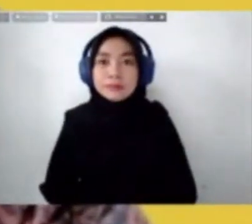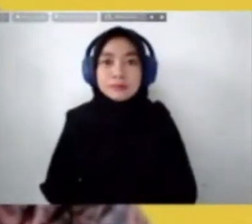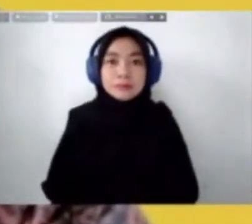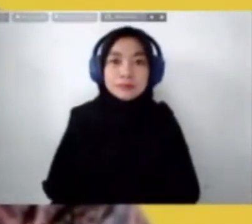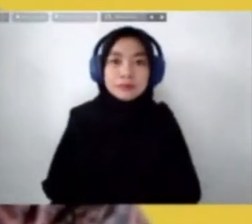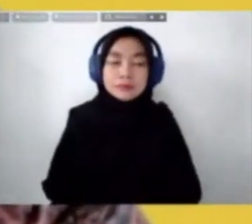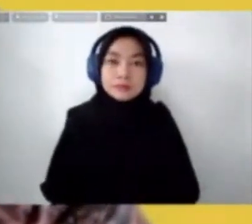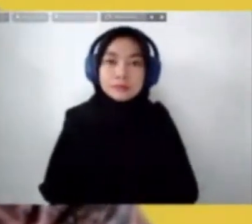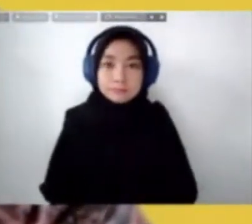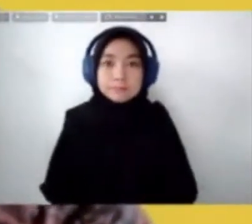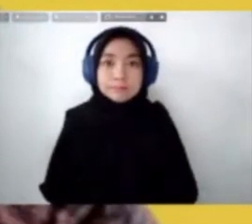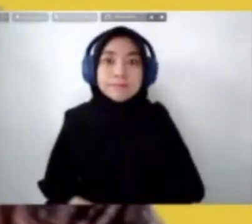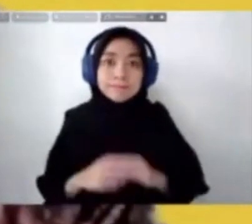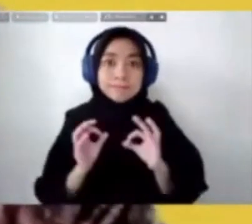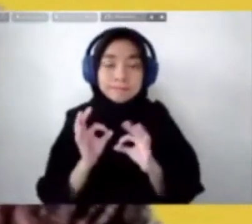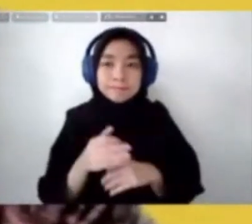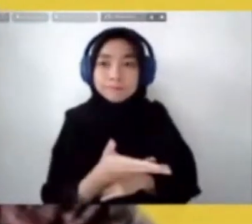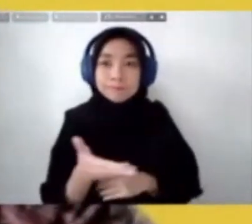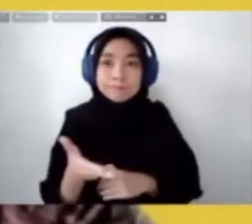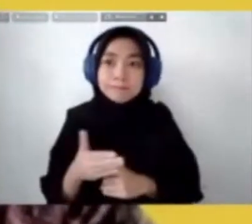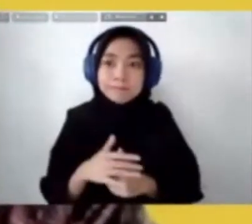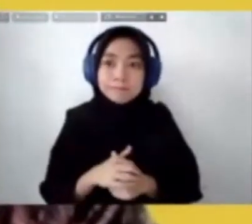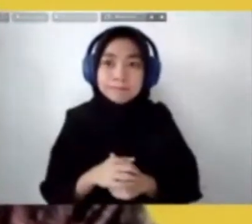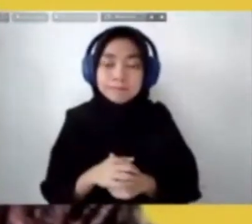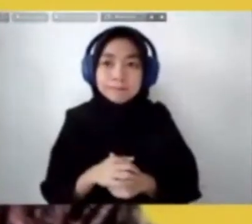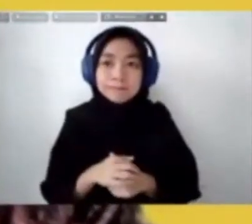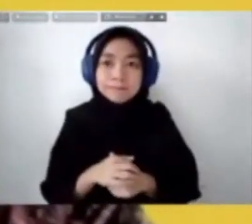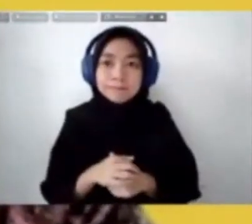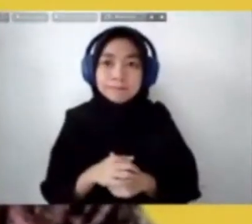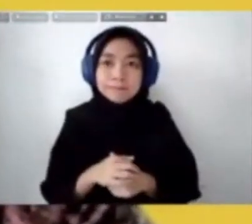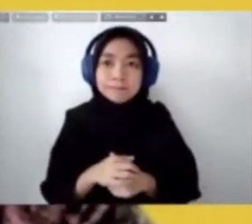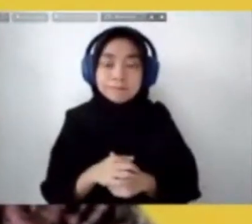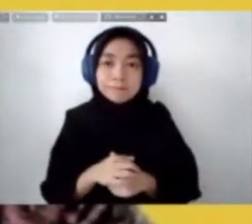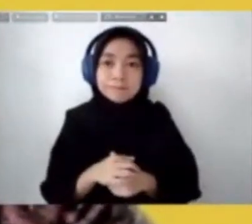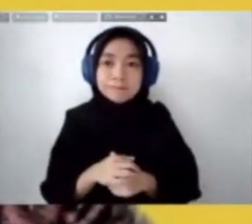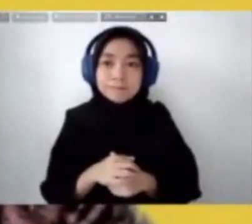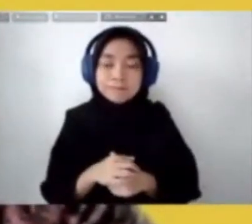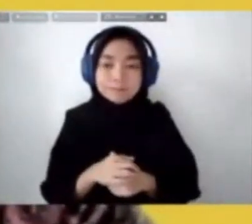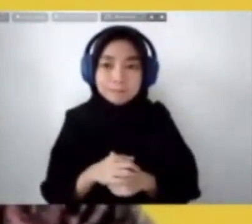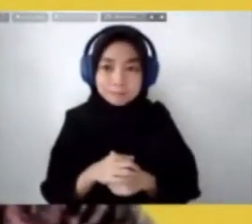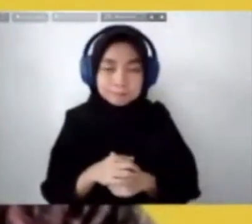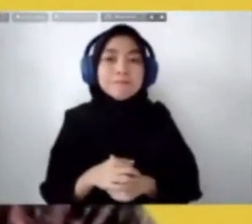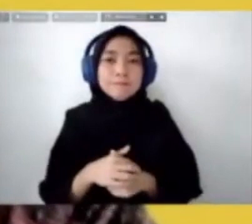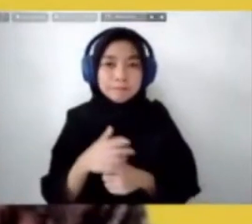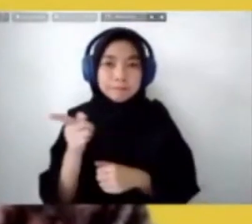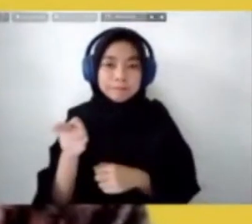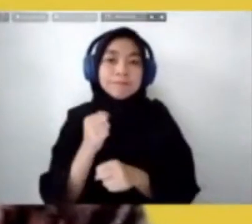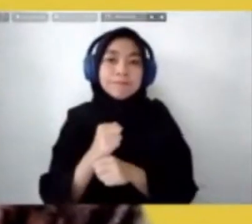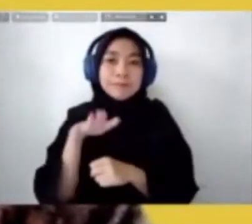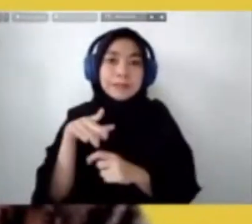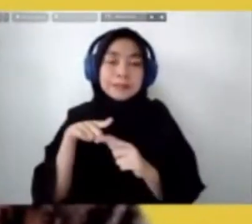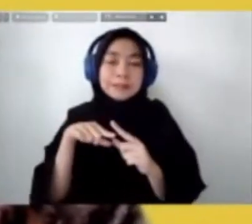should give our utmost consideration and applause to the